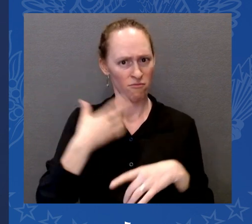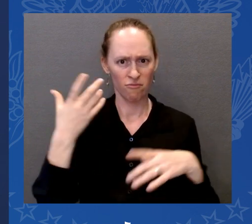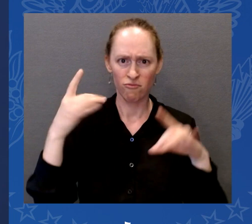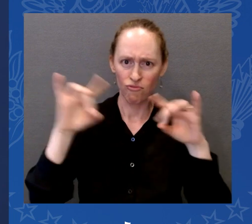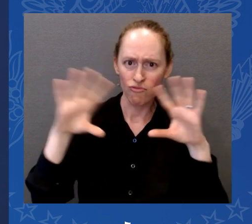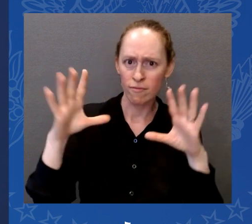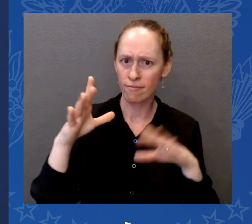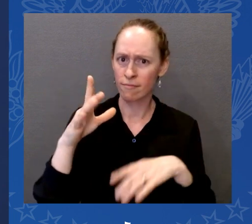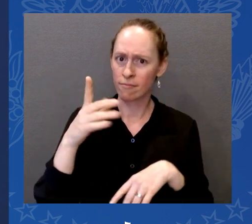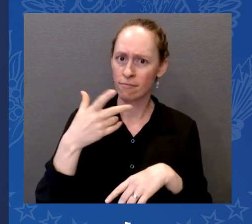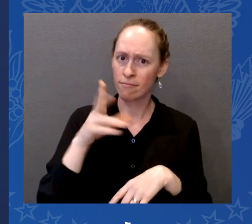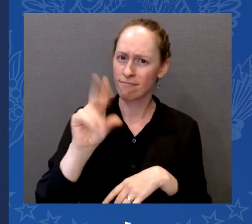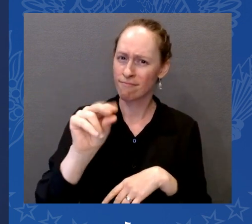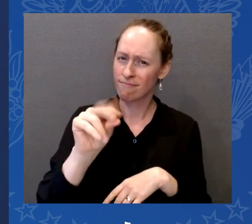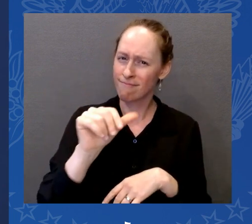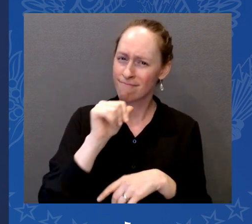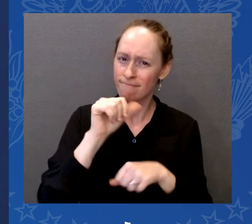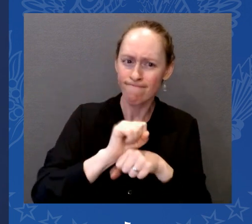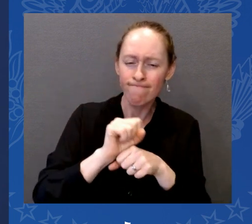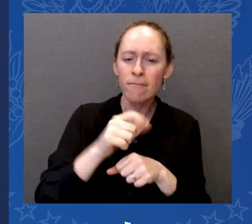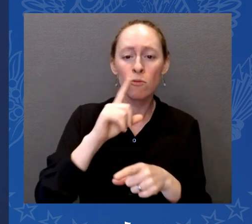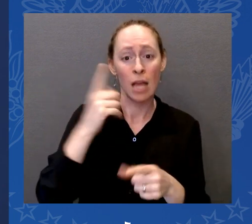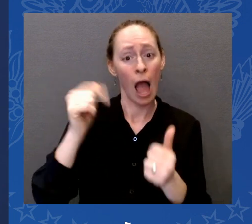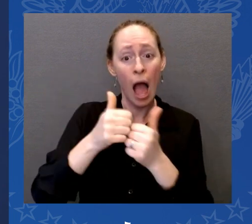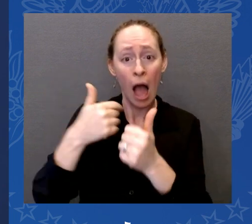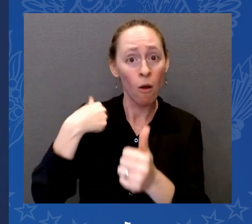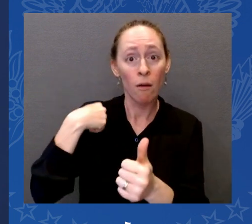psychology, which is totally different from what I'm doing now.